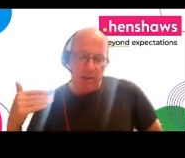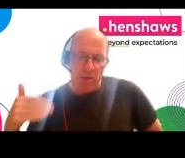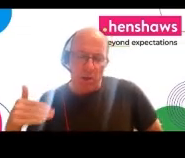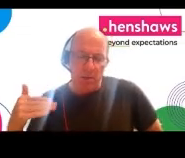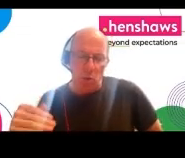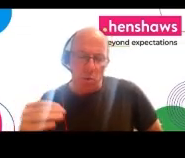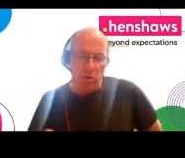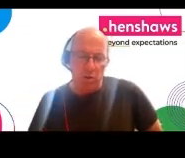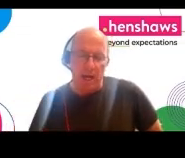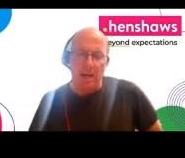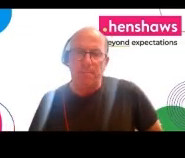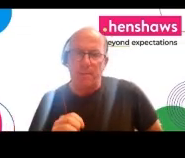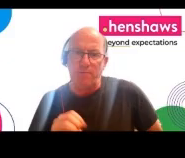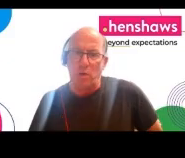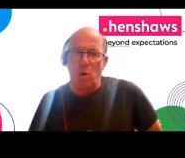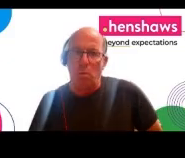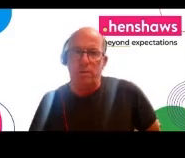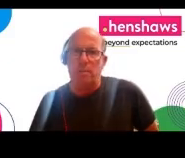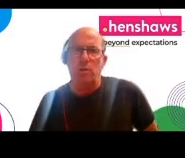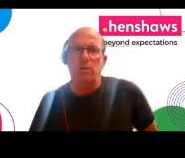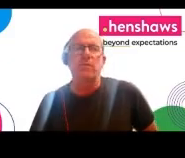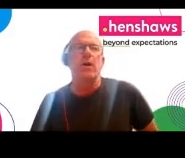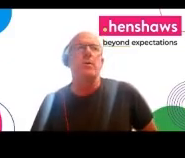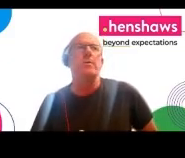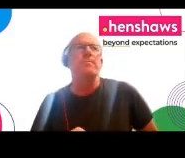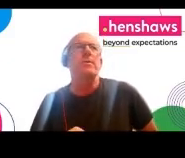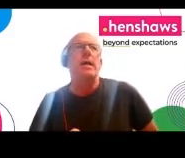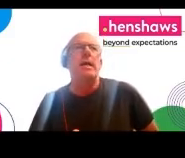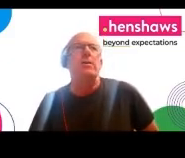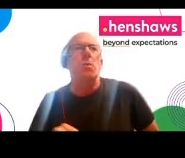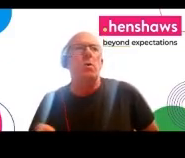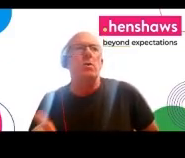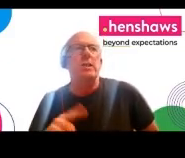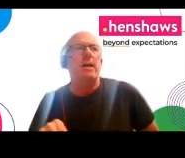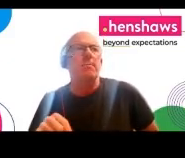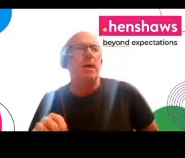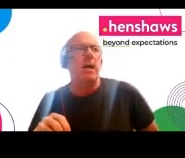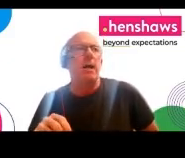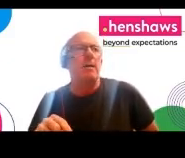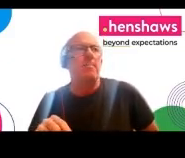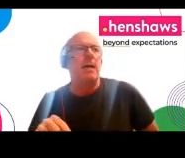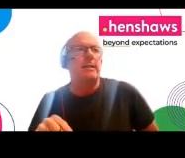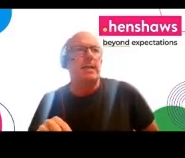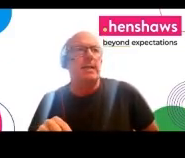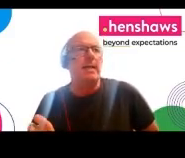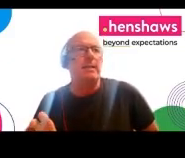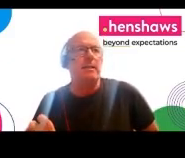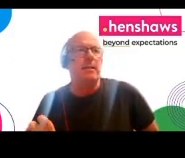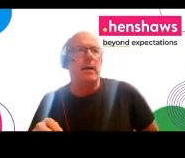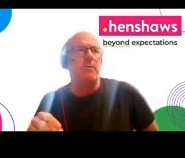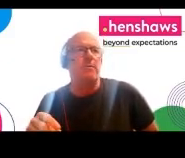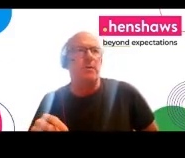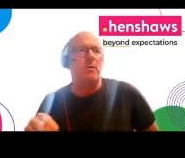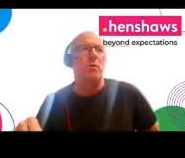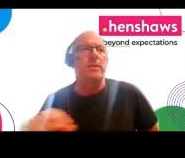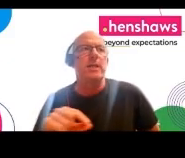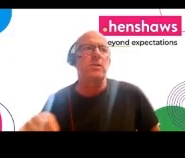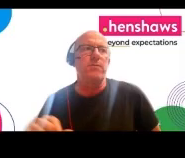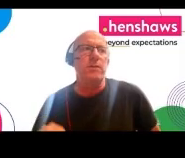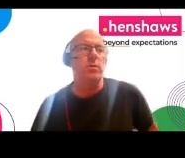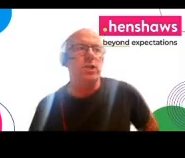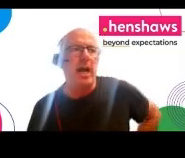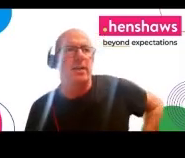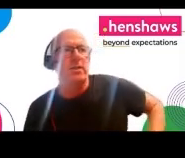If you go into WhatsApp, I've not got WhatsApp on this phone. The WhatsApp text,